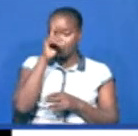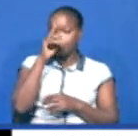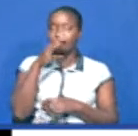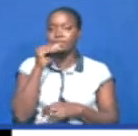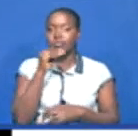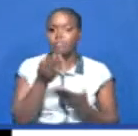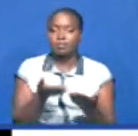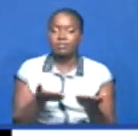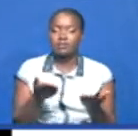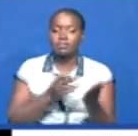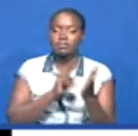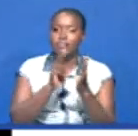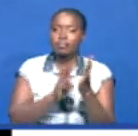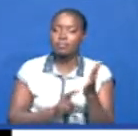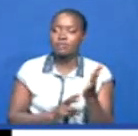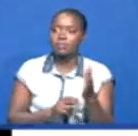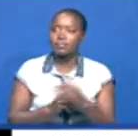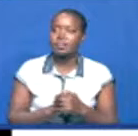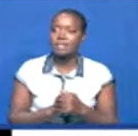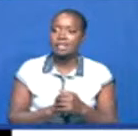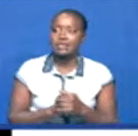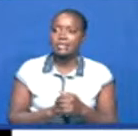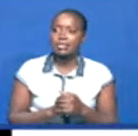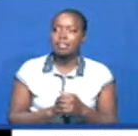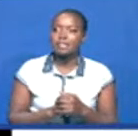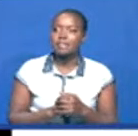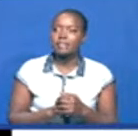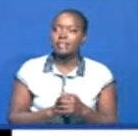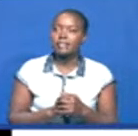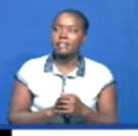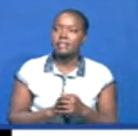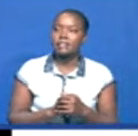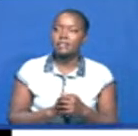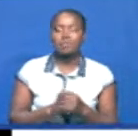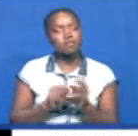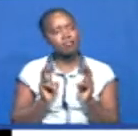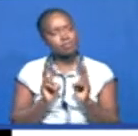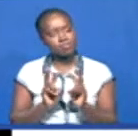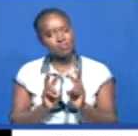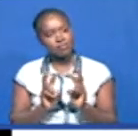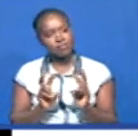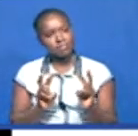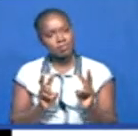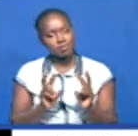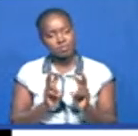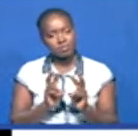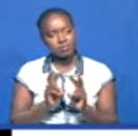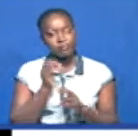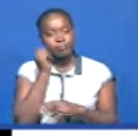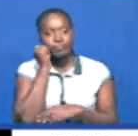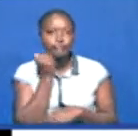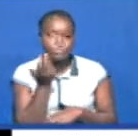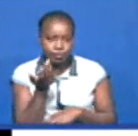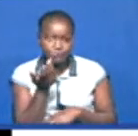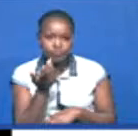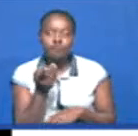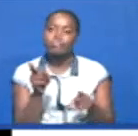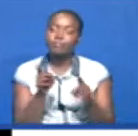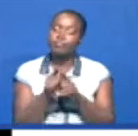make, but I was just, because you looked a bit dull, so I decided also to go